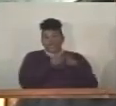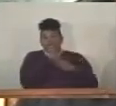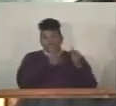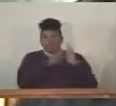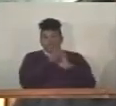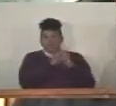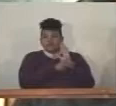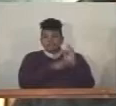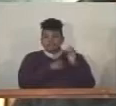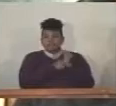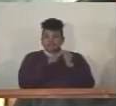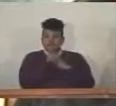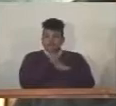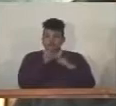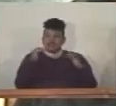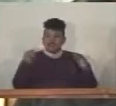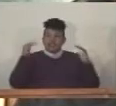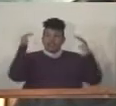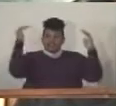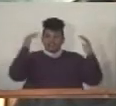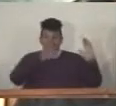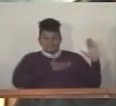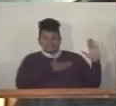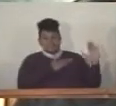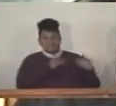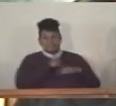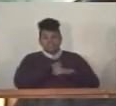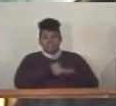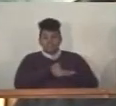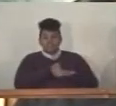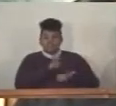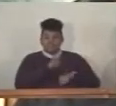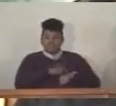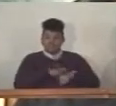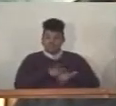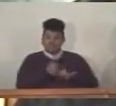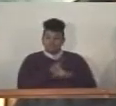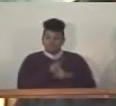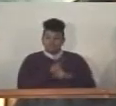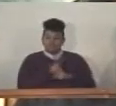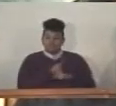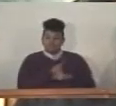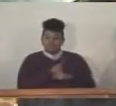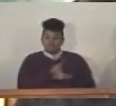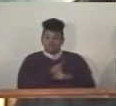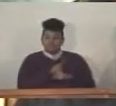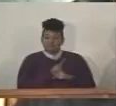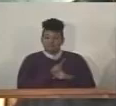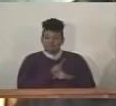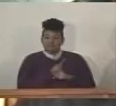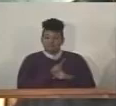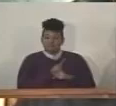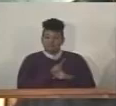Criminal Justice Administration Amendment Act 2017 and the Indictment Amendment Act